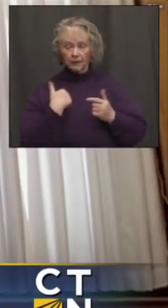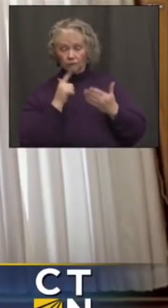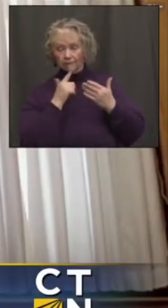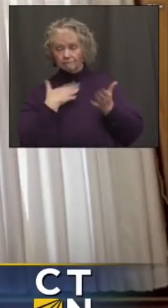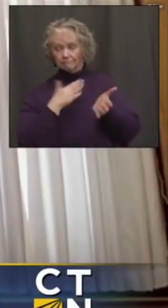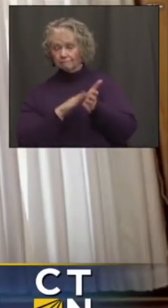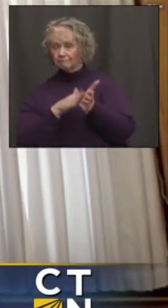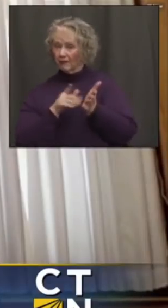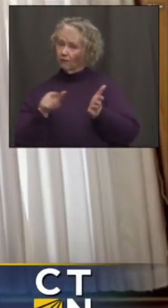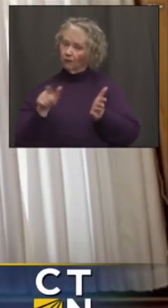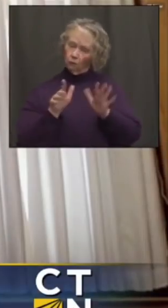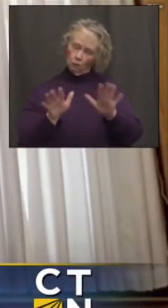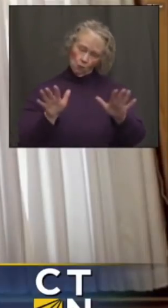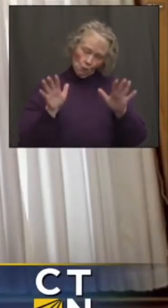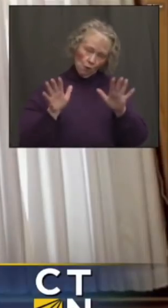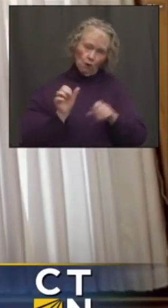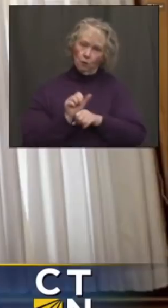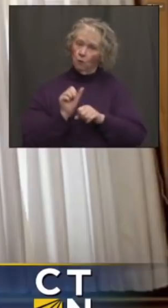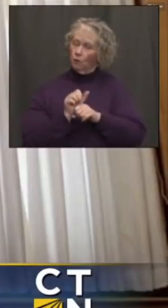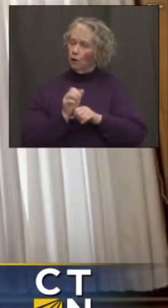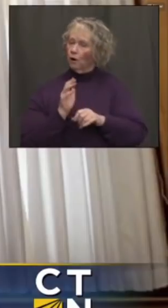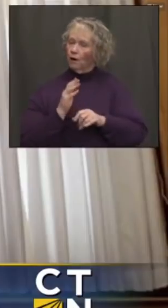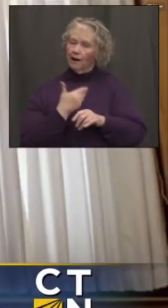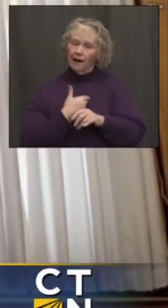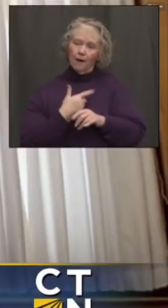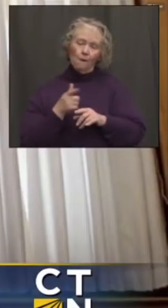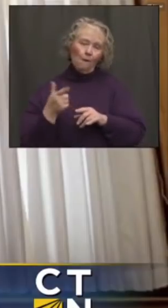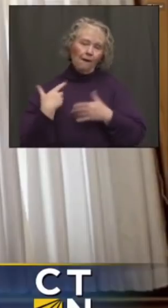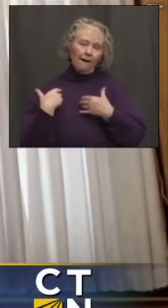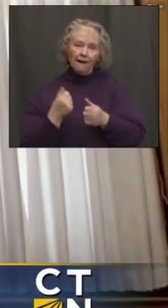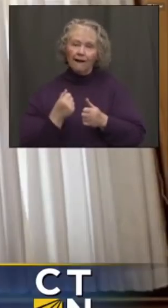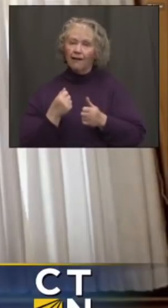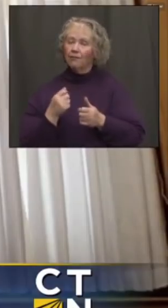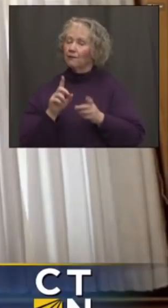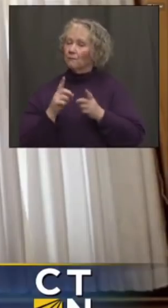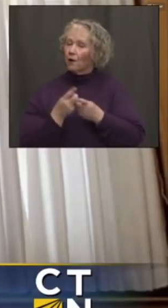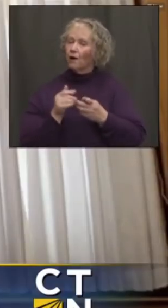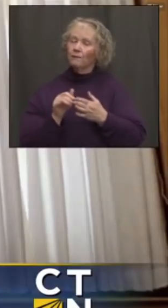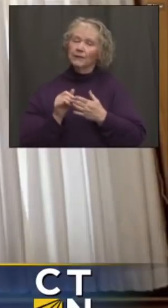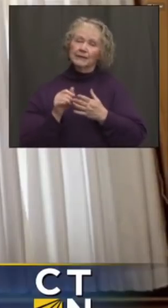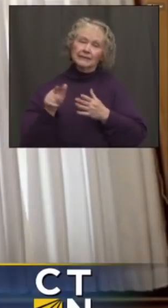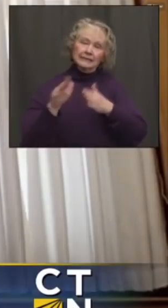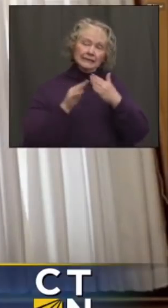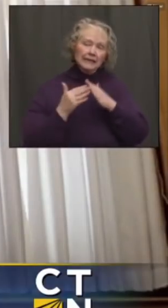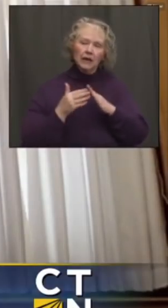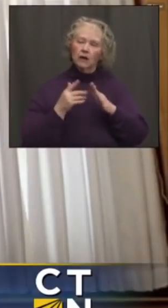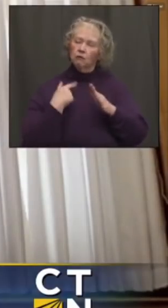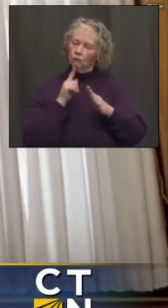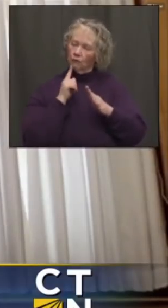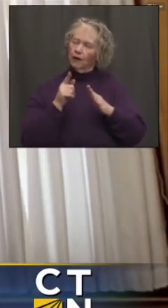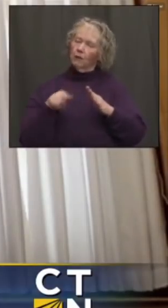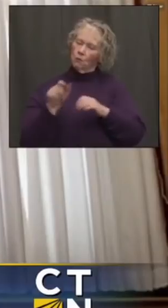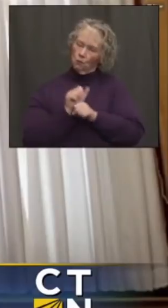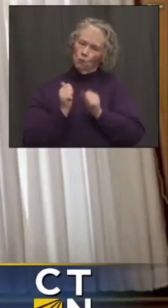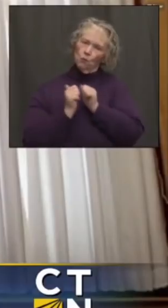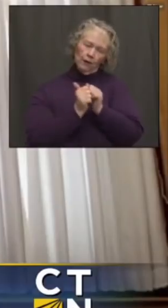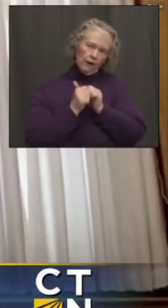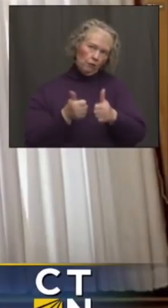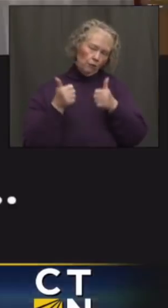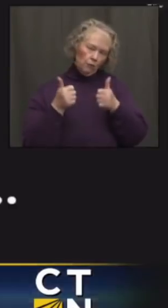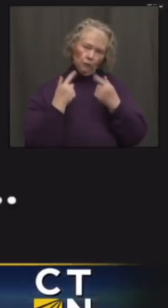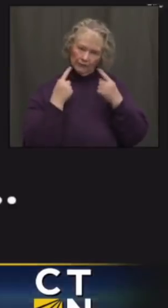that sacrifices a little bit on speed, we've already decided that we are going to make those trade-offs and have made those trade-offs and still are